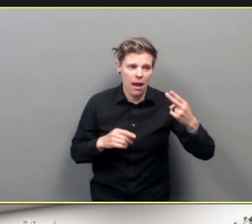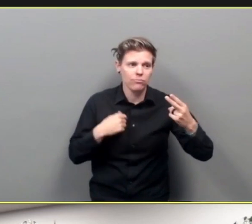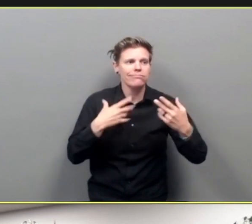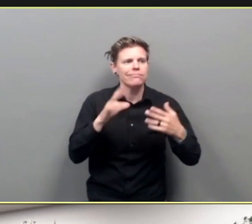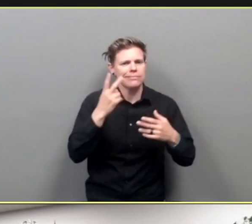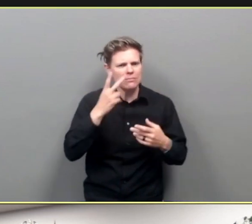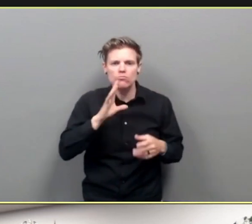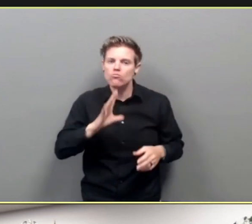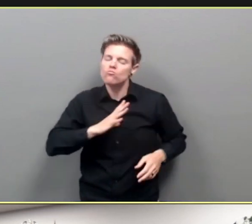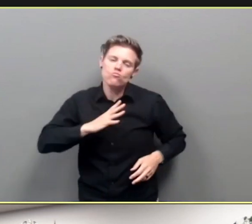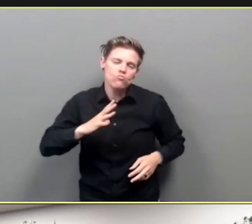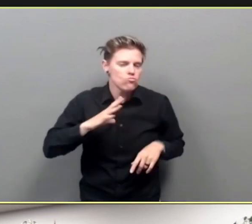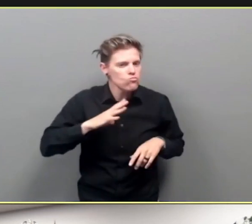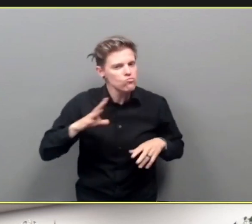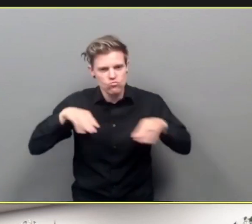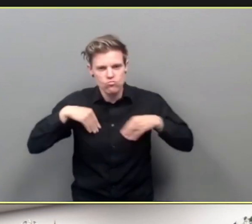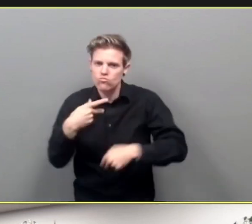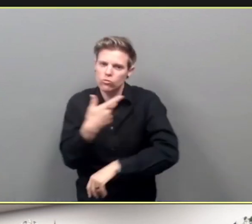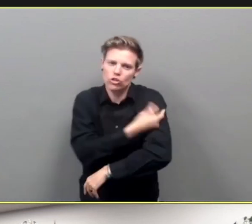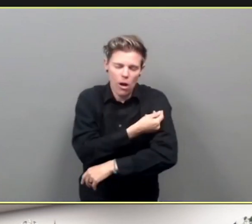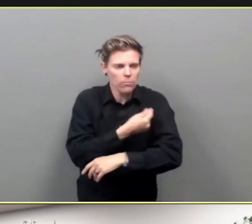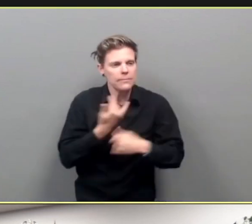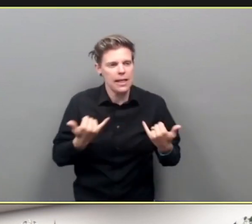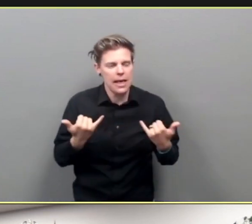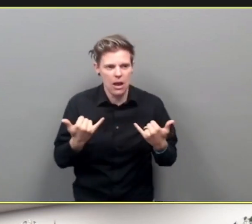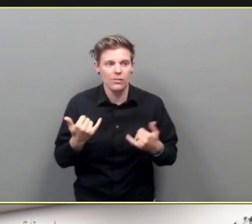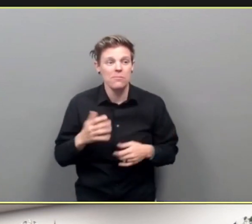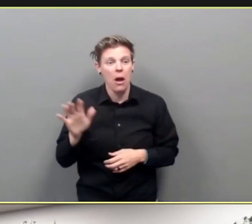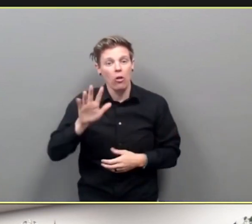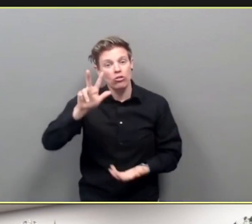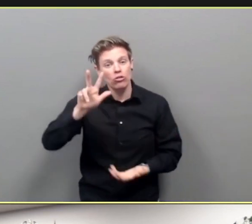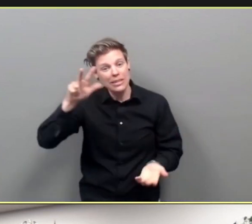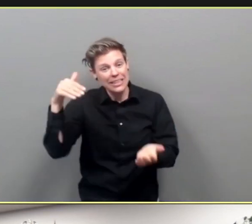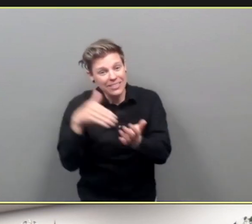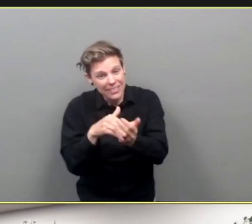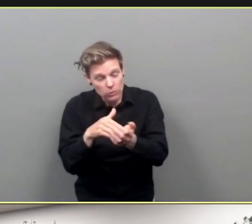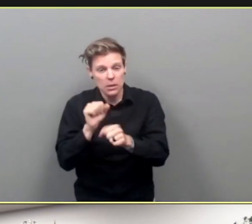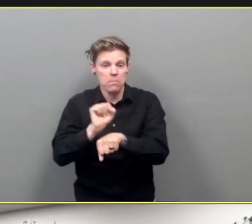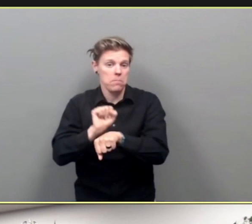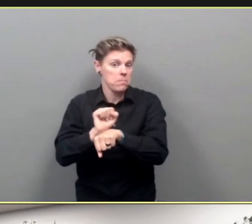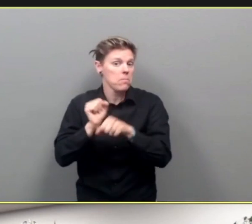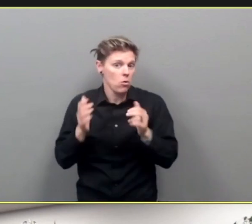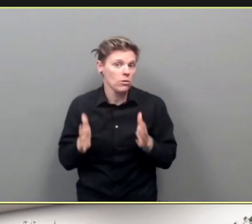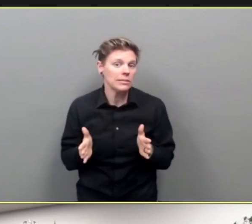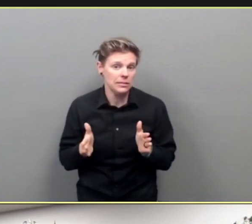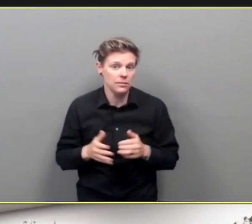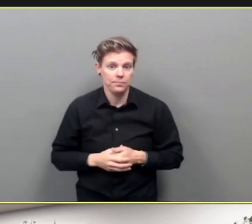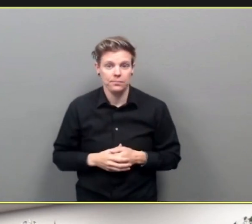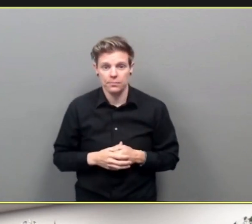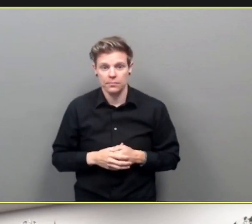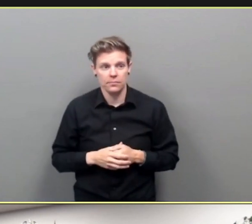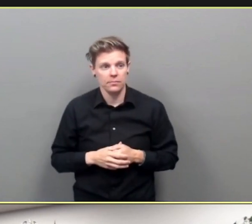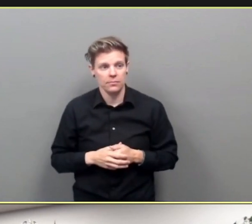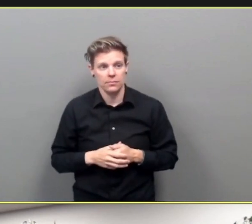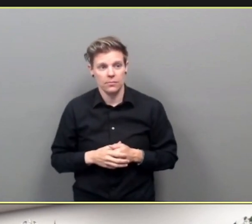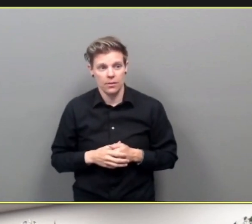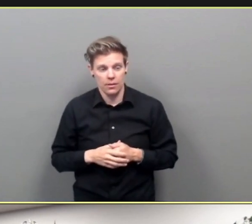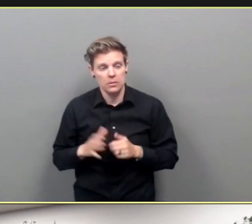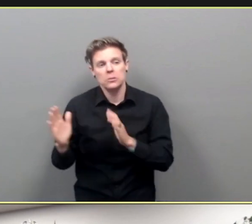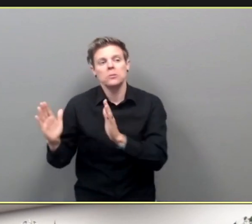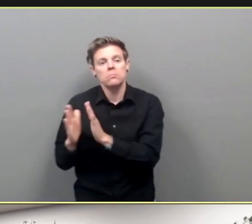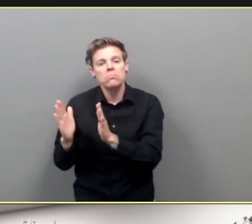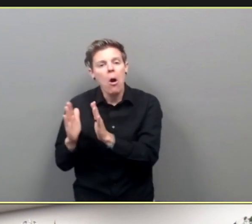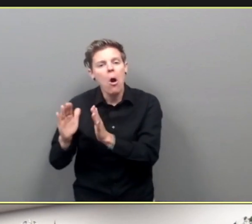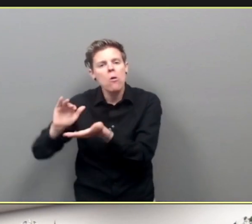in vaccination. We've got 3,000 employees, and a very small percent of them are